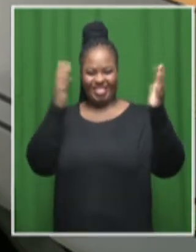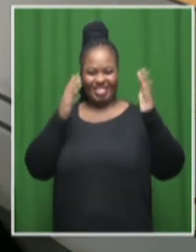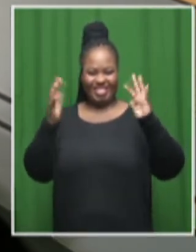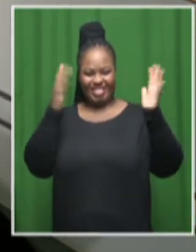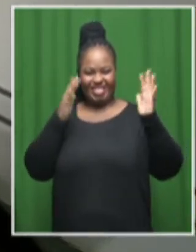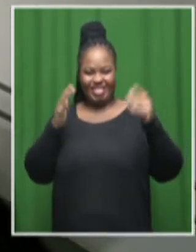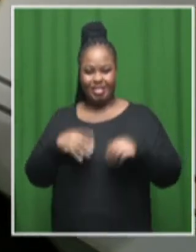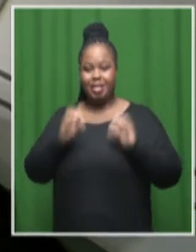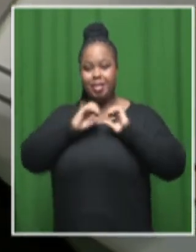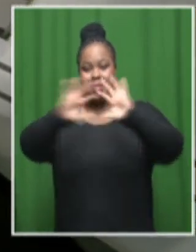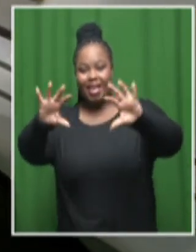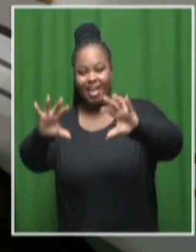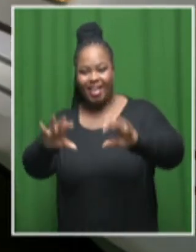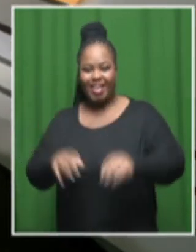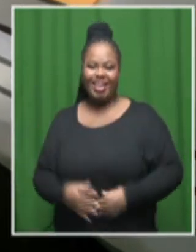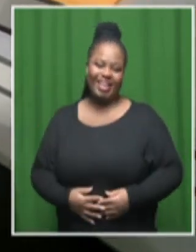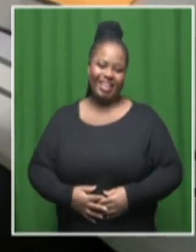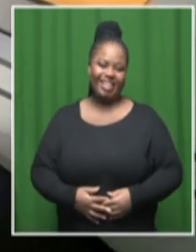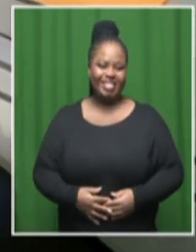I throw it back?